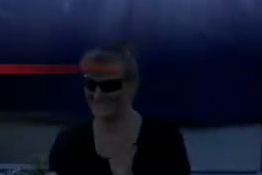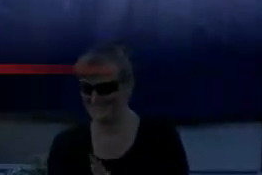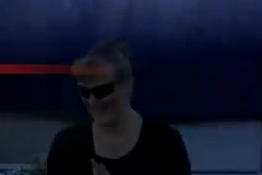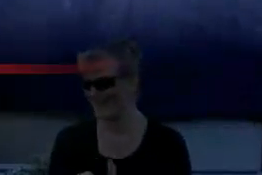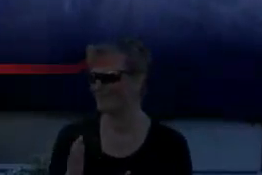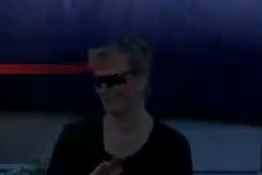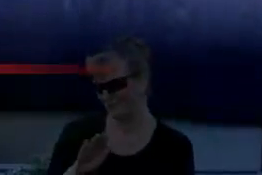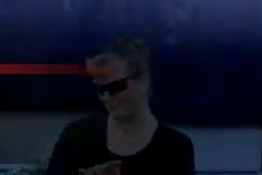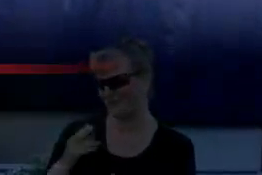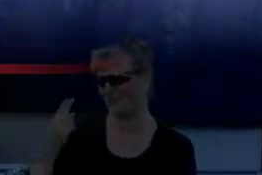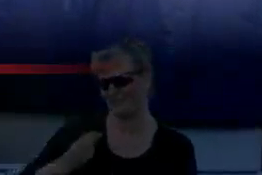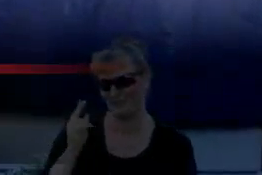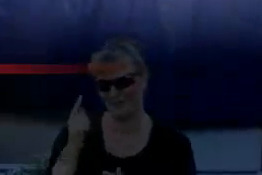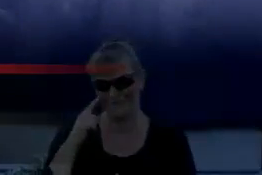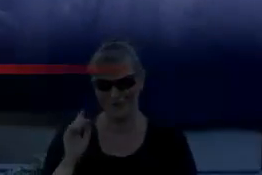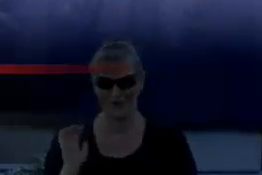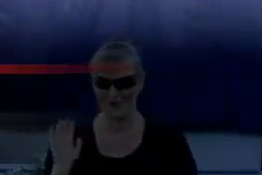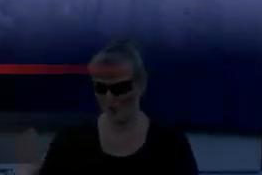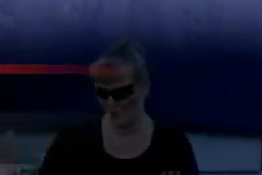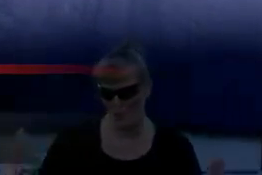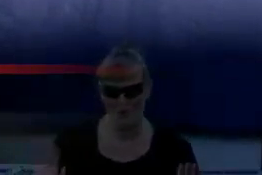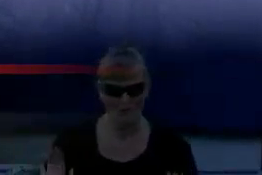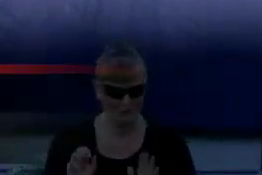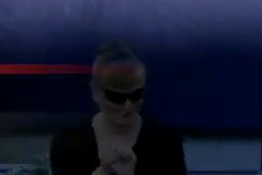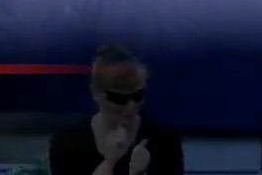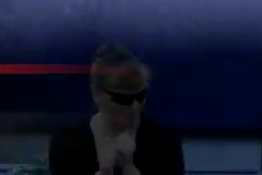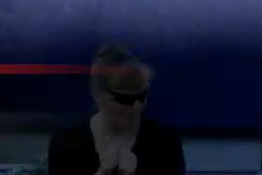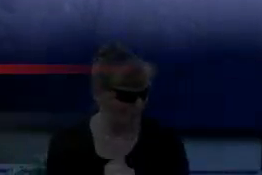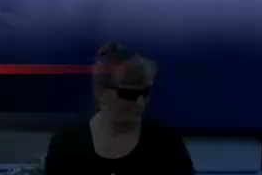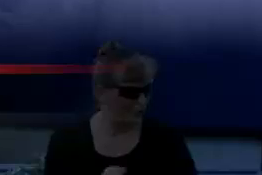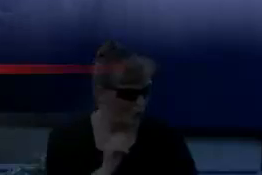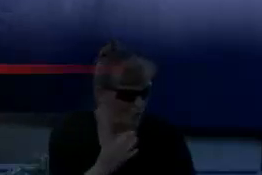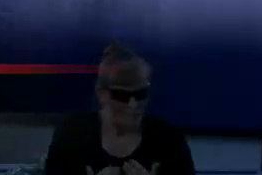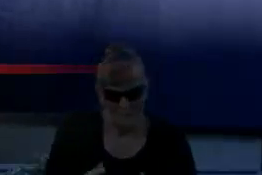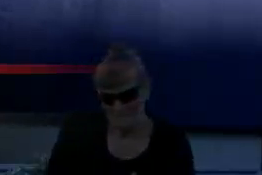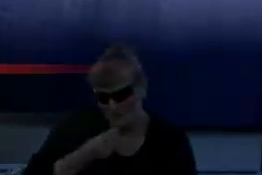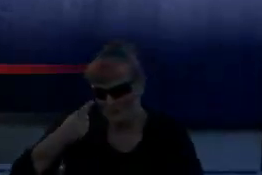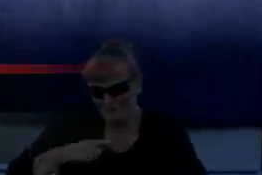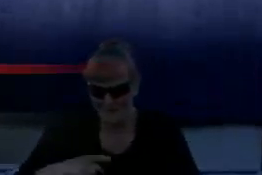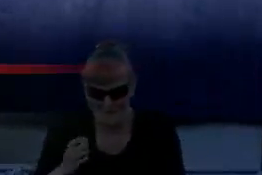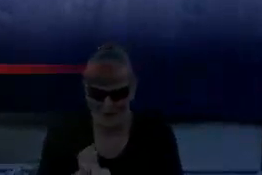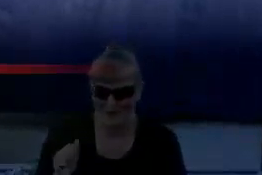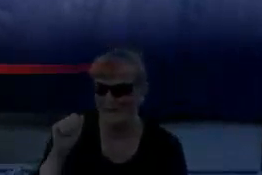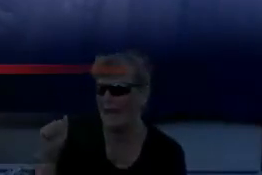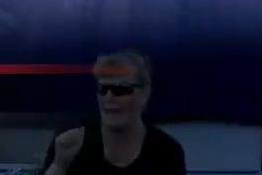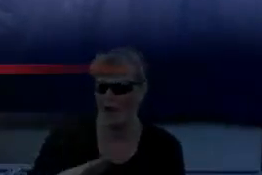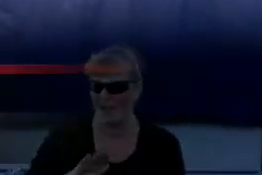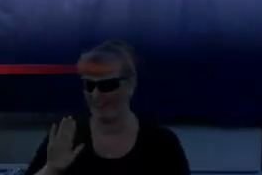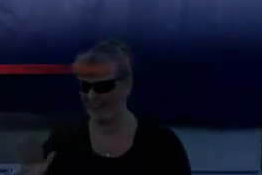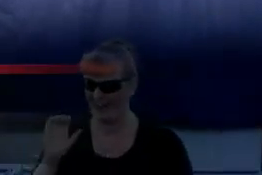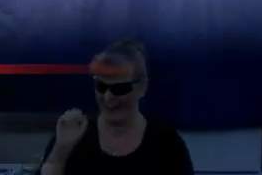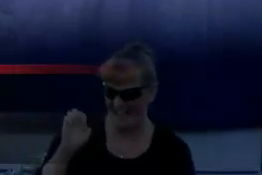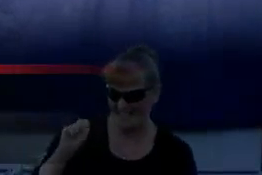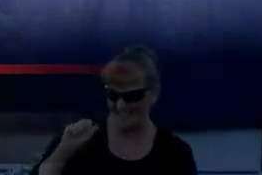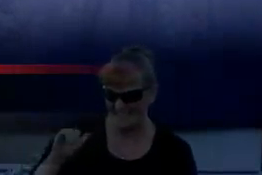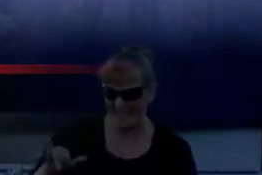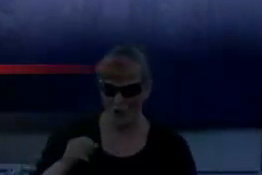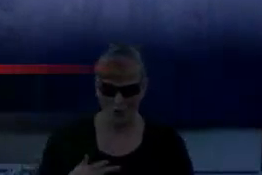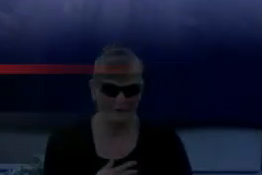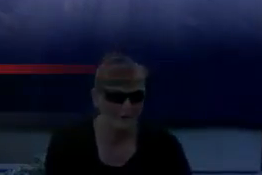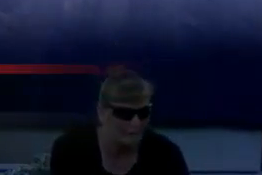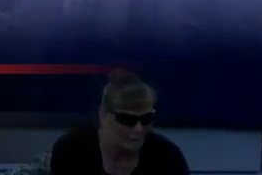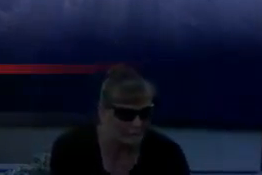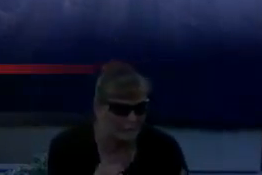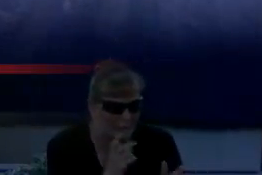in their sport. Many will remember the first time they got an A on one of Mr. Wright's essays and the first time they failed one of Steach's